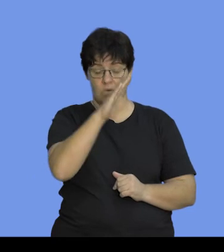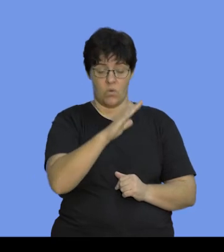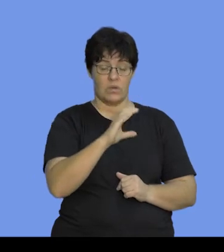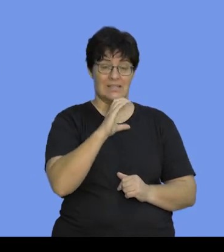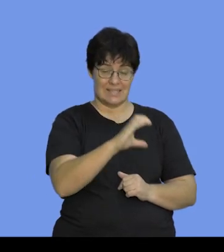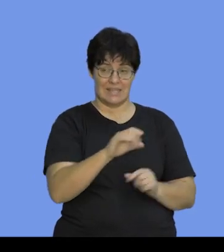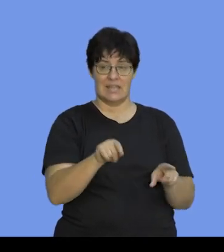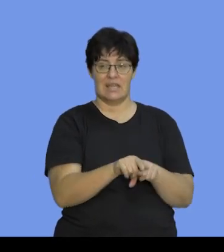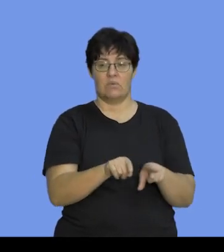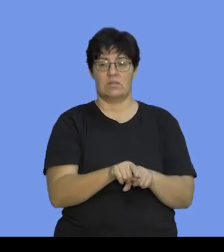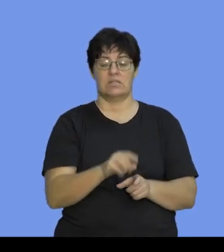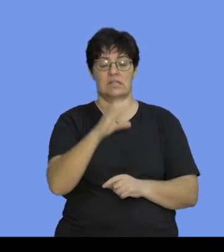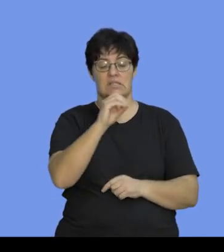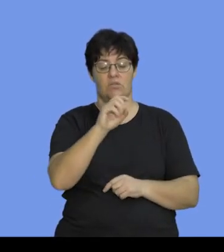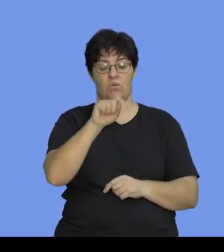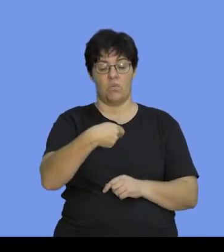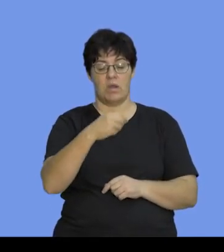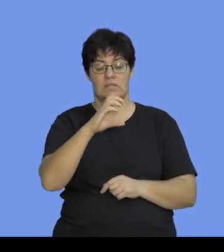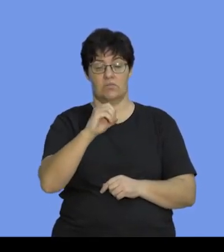is equals to 0.05